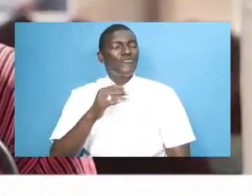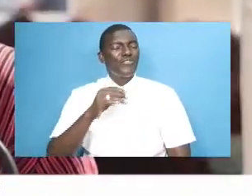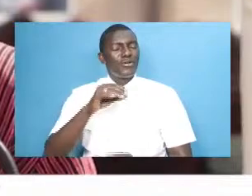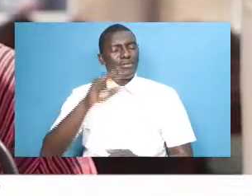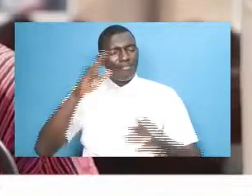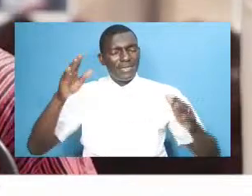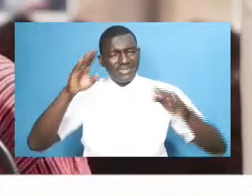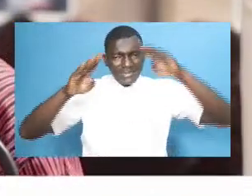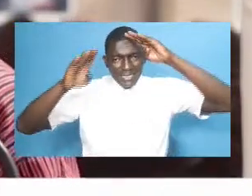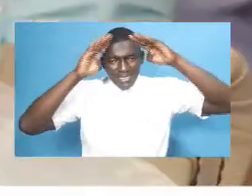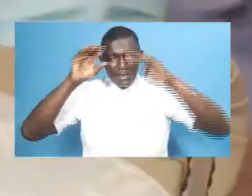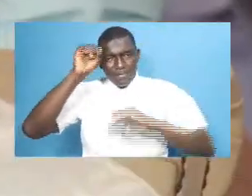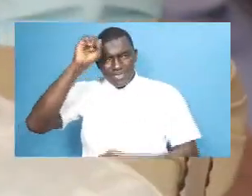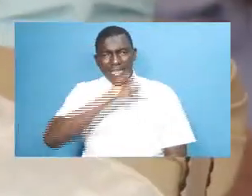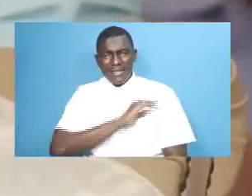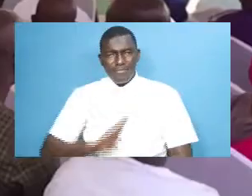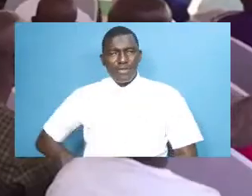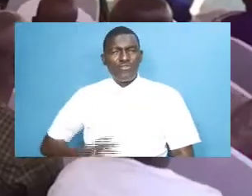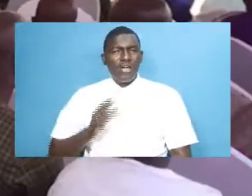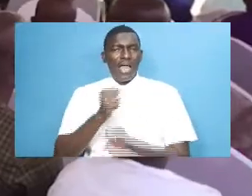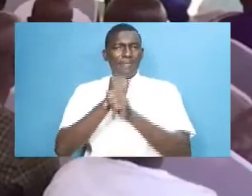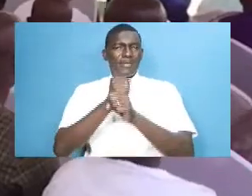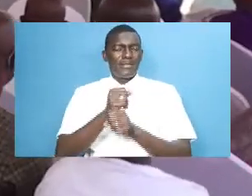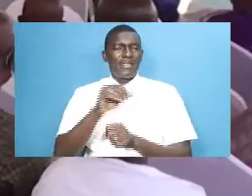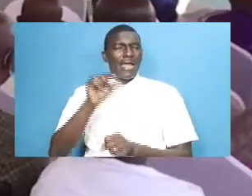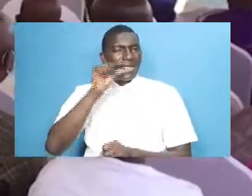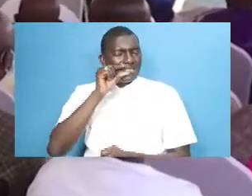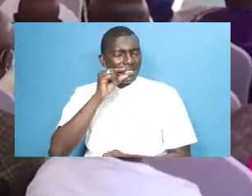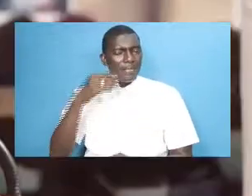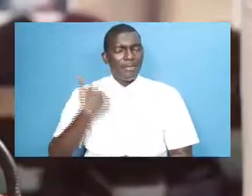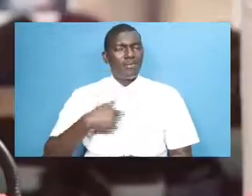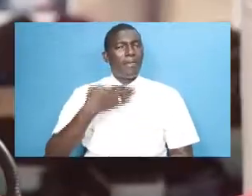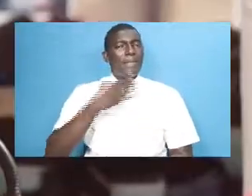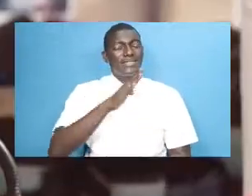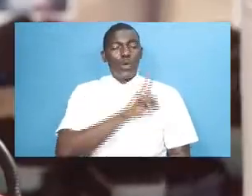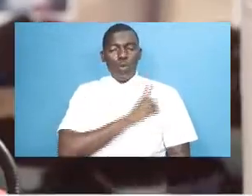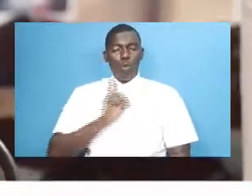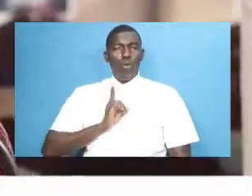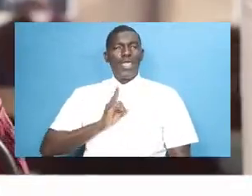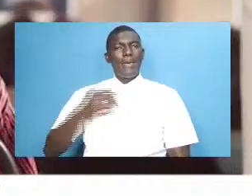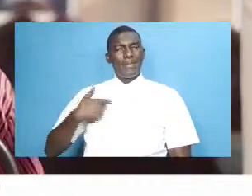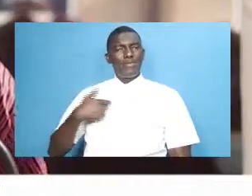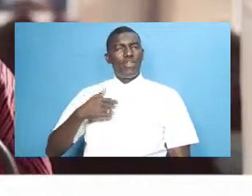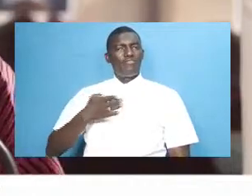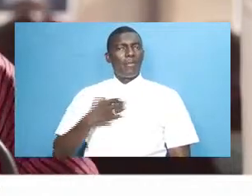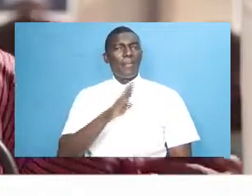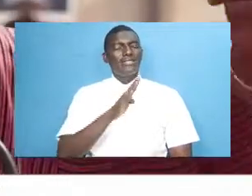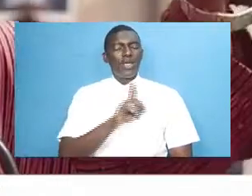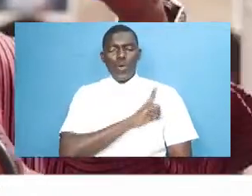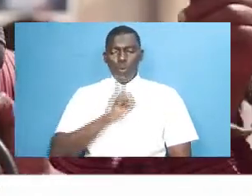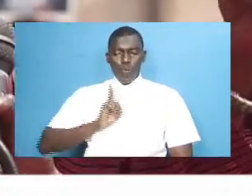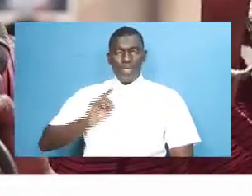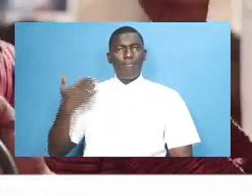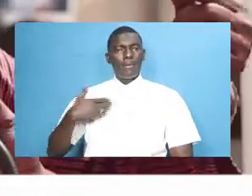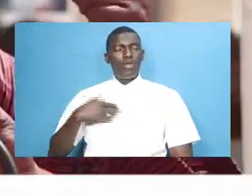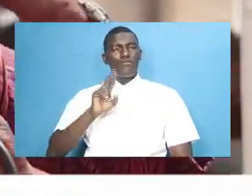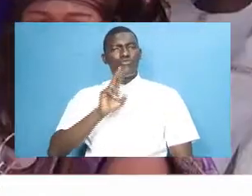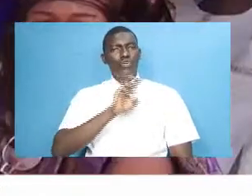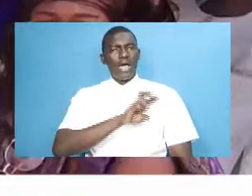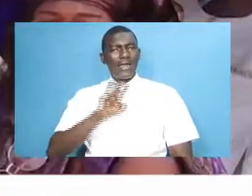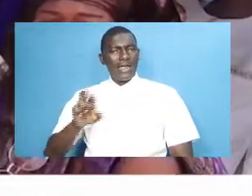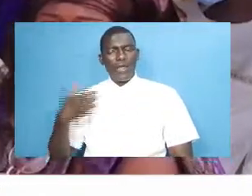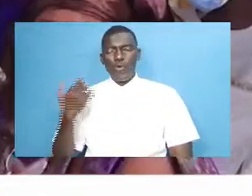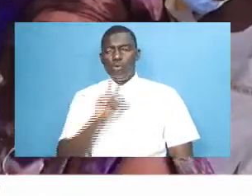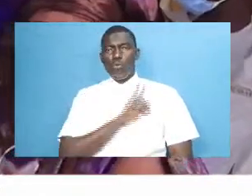time. Your Excellency, we the people of Basse, we the people of URR, we the people of